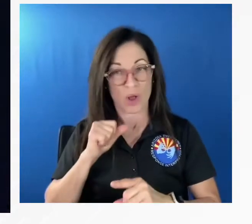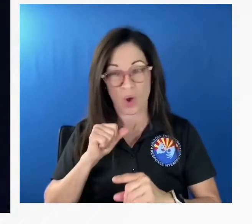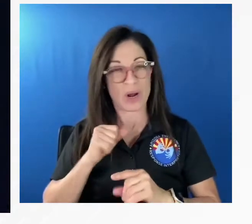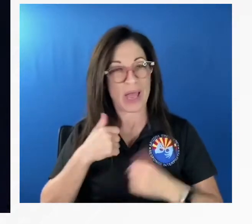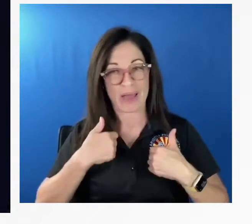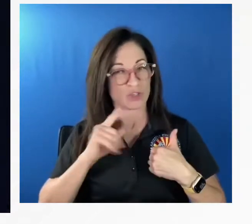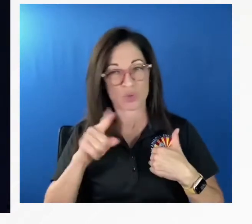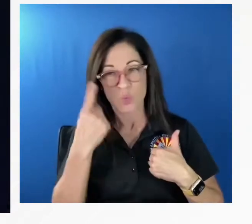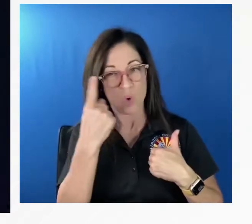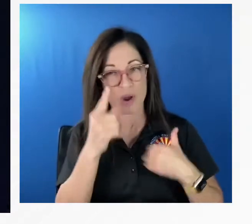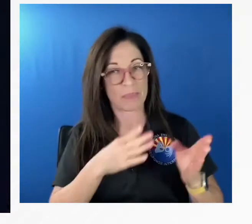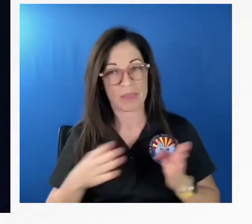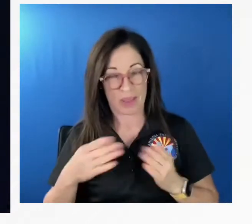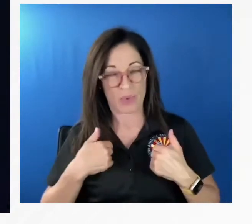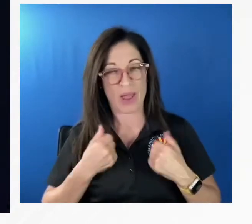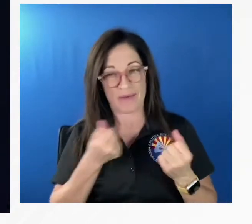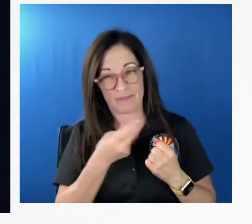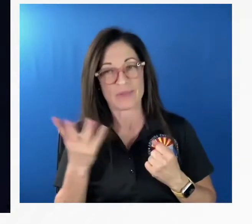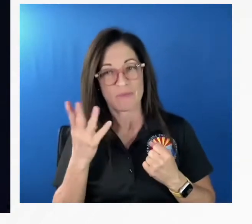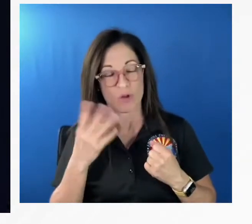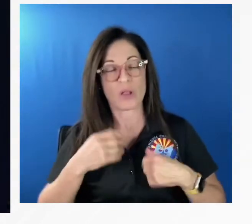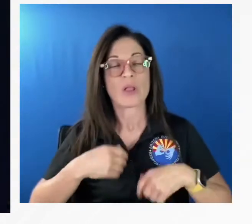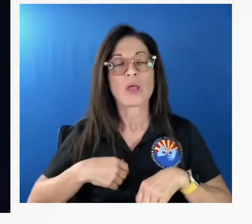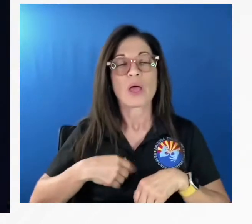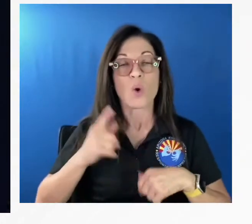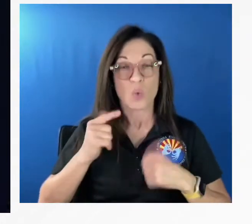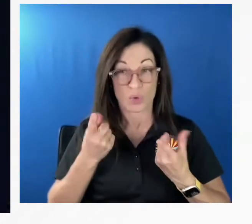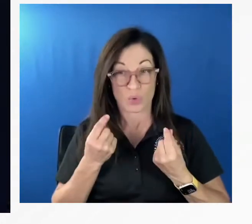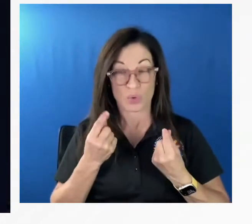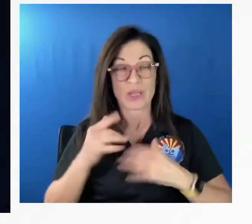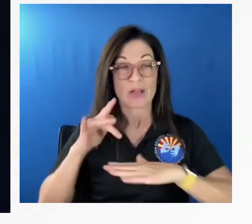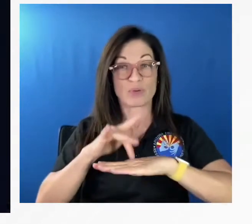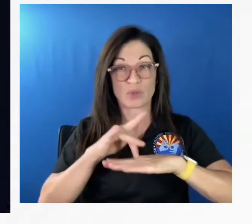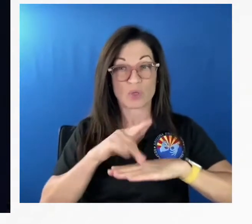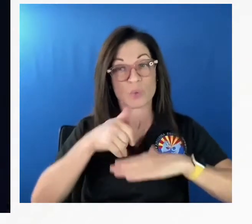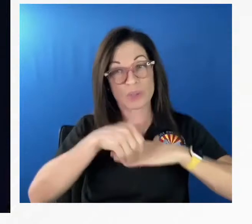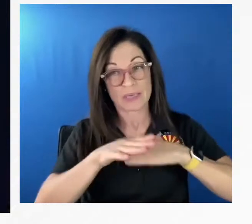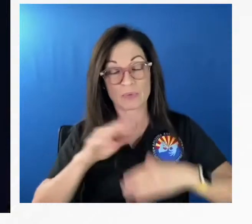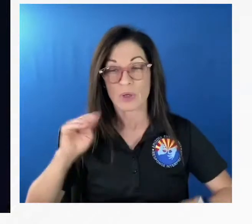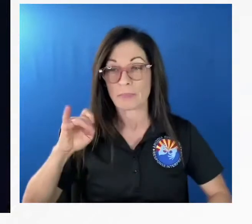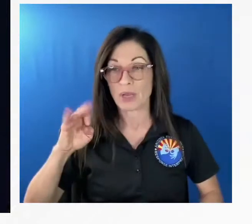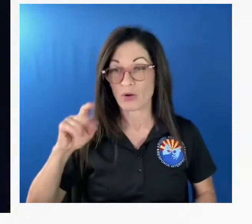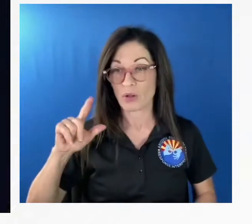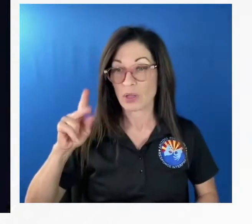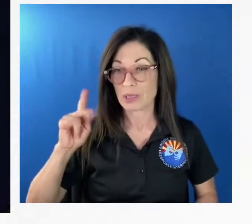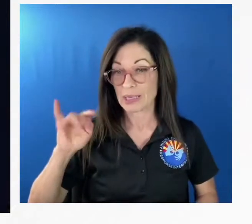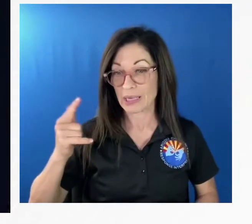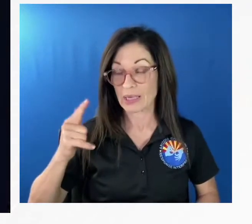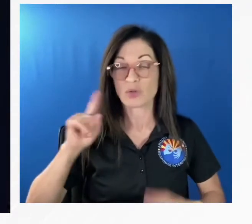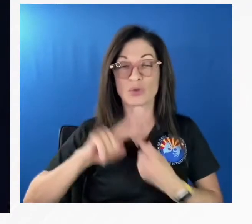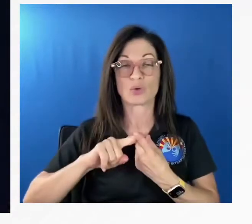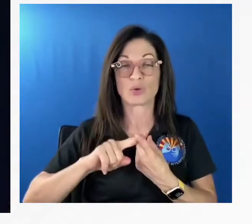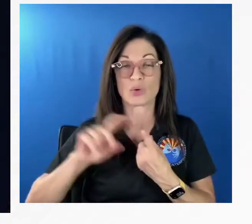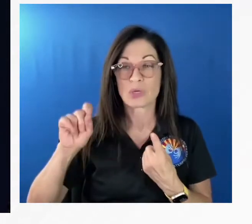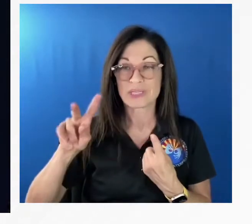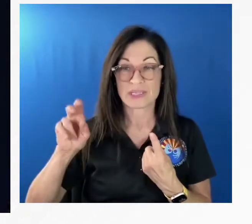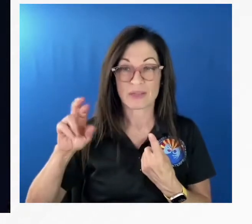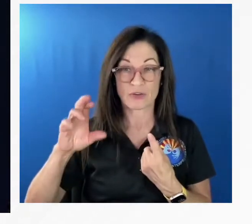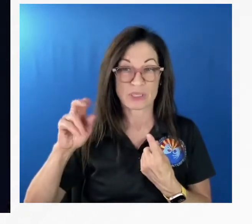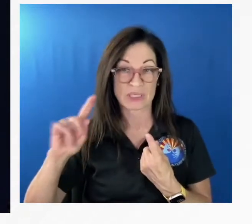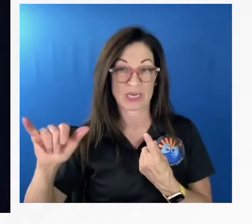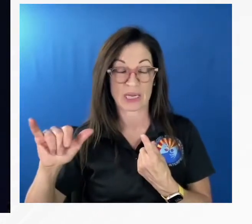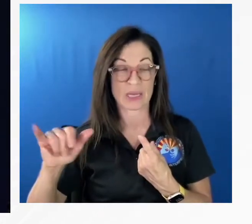So what we're gonna do is we're gonna start moving resources down Mineral King towards Silver City. You guys are a fire-hardened